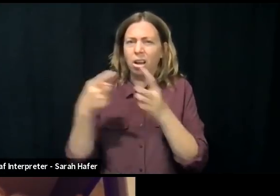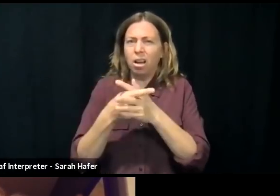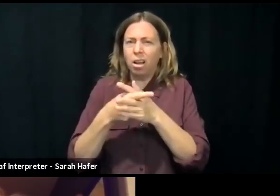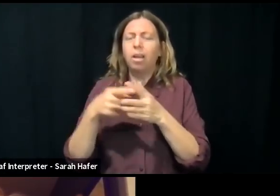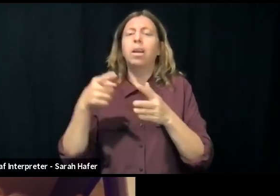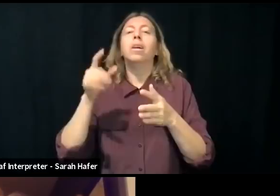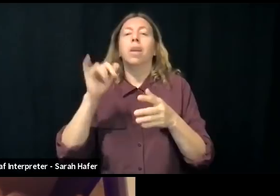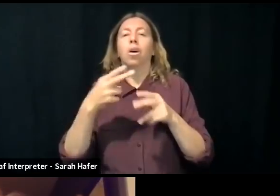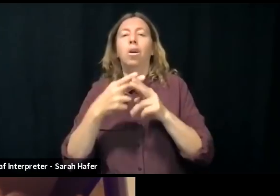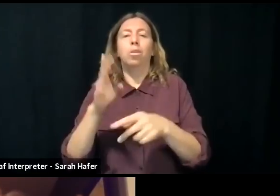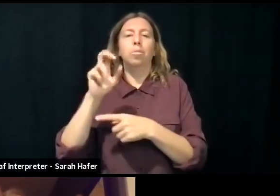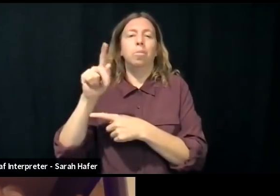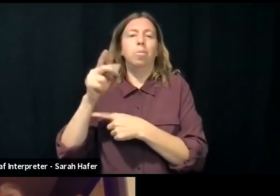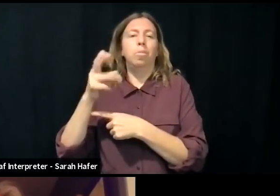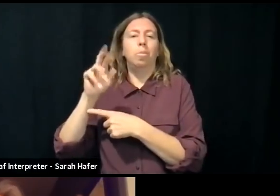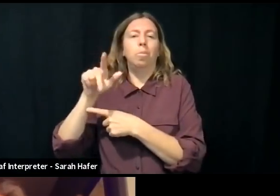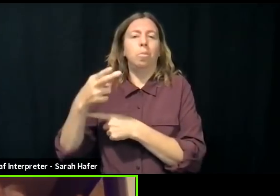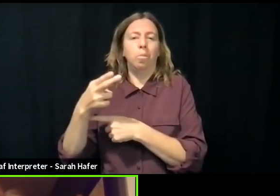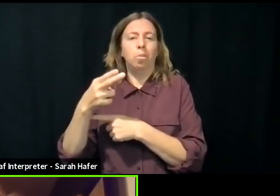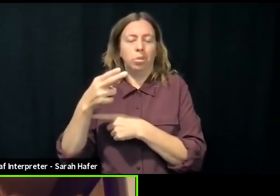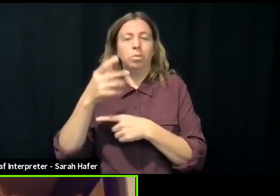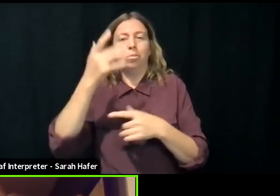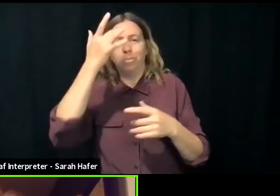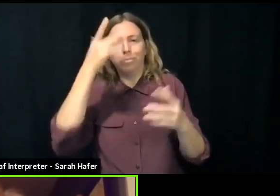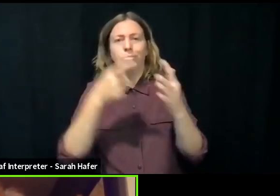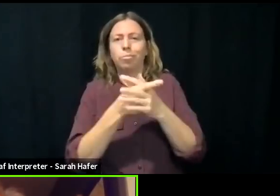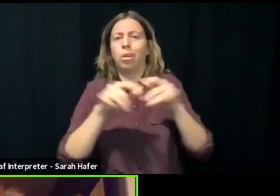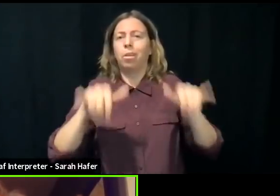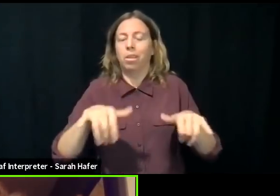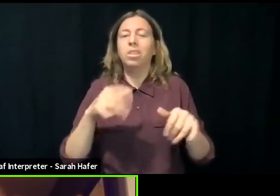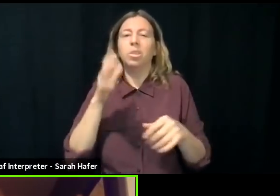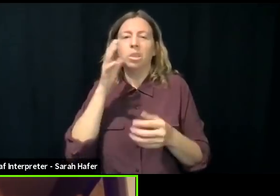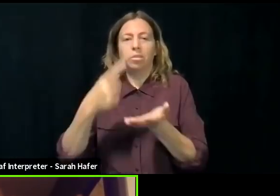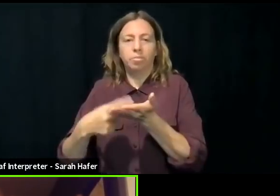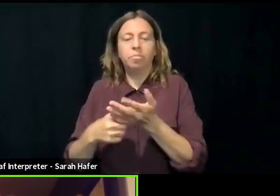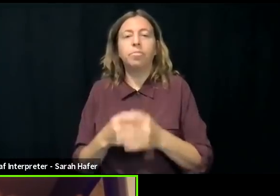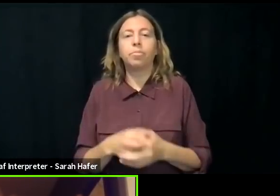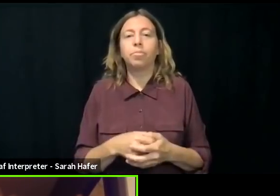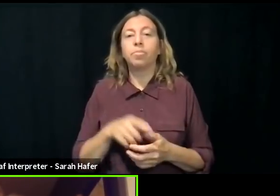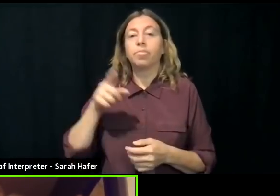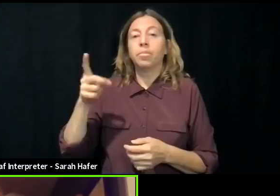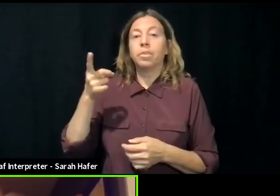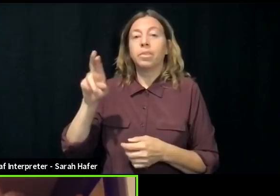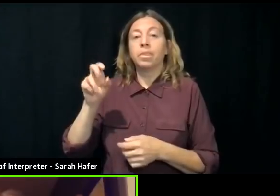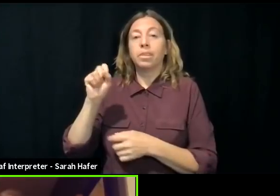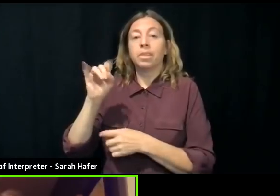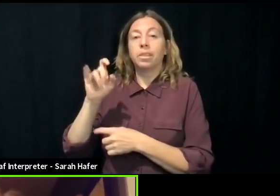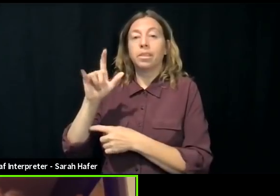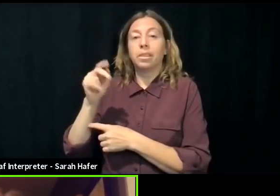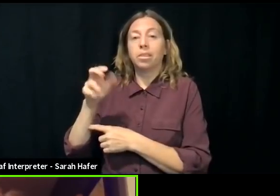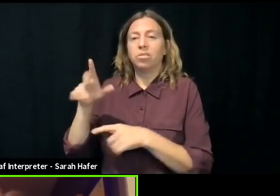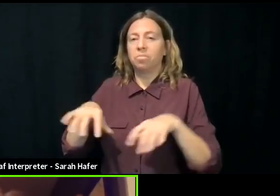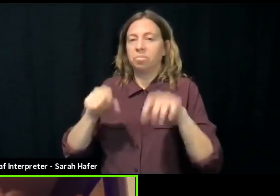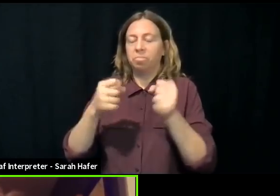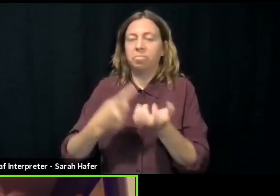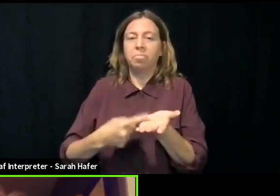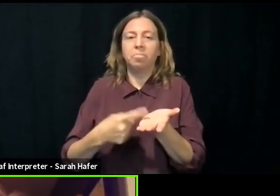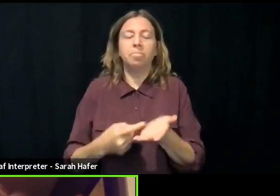in Klamath Falls. Thanks, Dr. Jackman. Let me start by providing a brief overview of the situation in